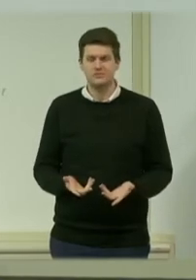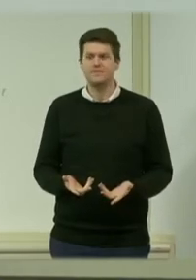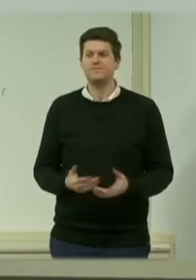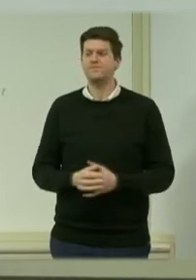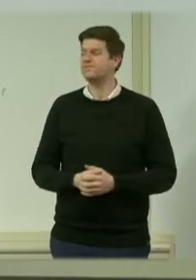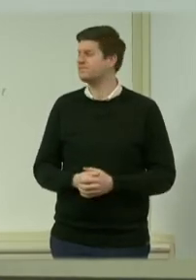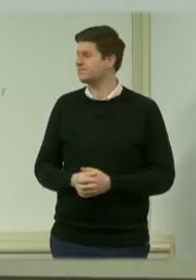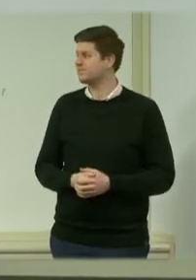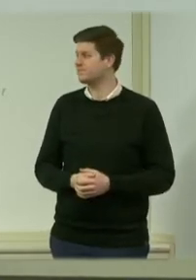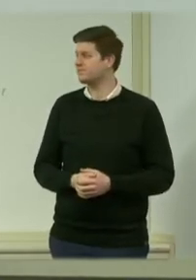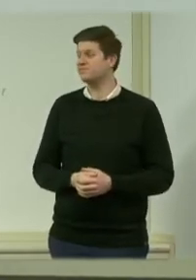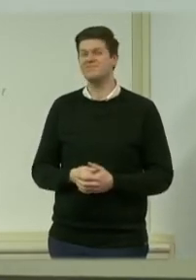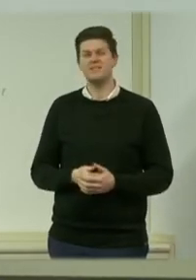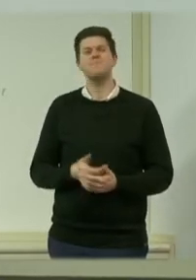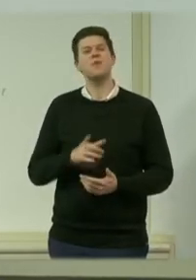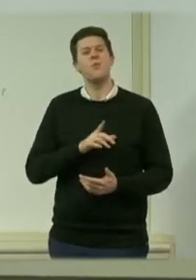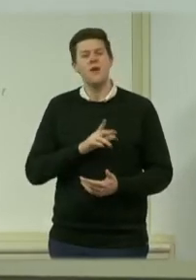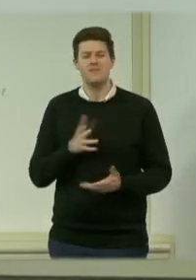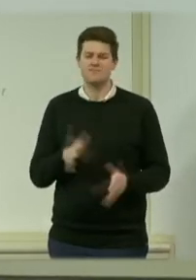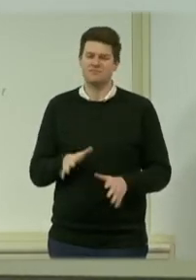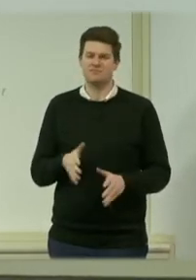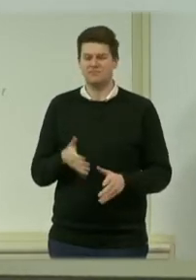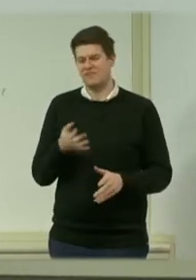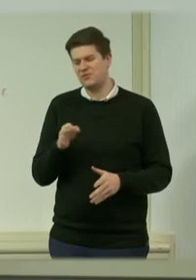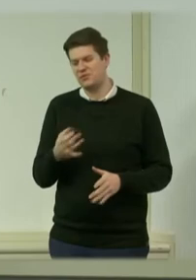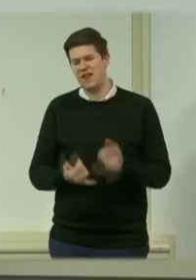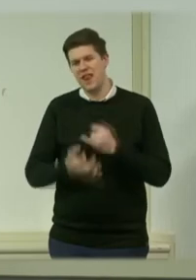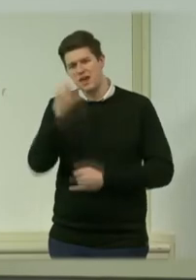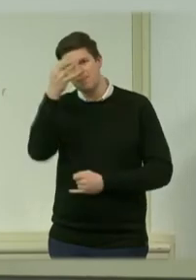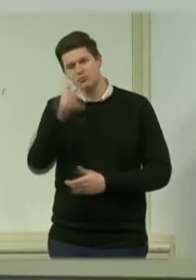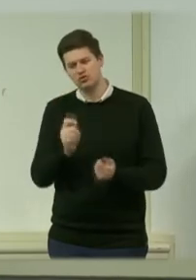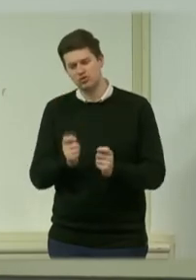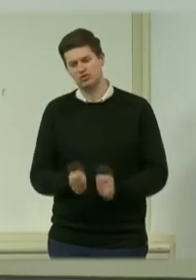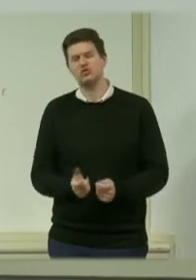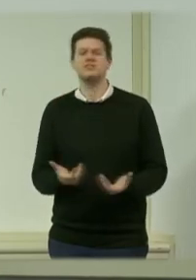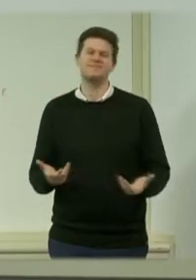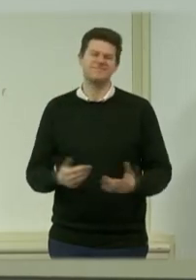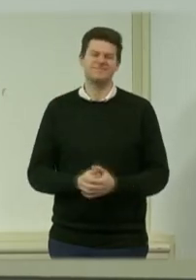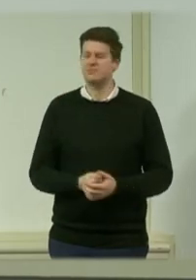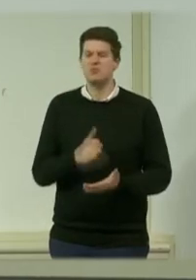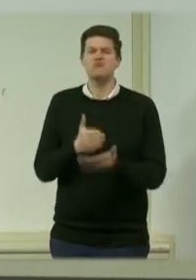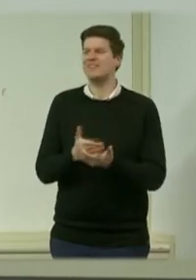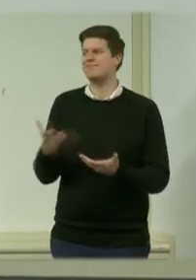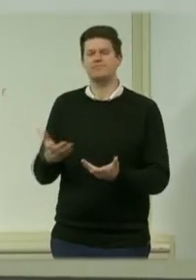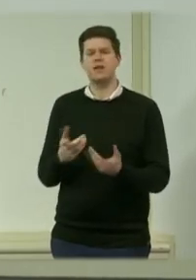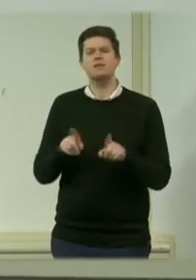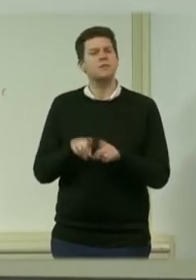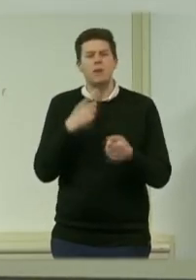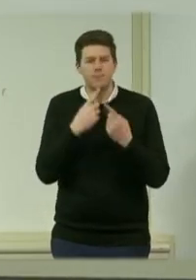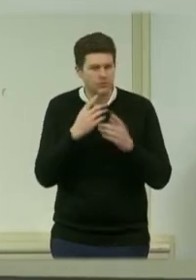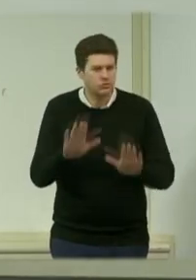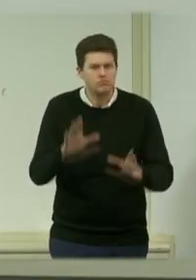session. I made a couple of last-minute changes after they printed them. But they're basically the same, so don't worry too